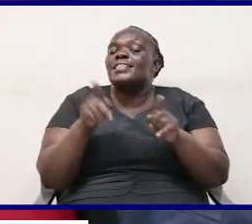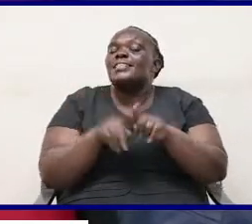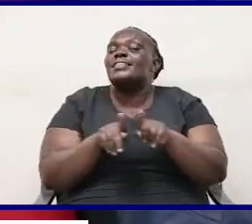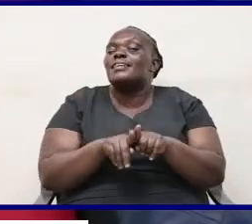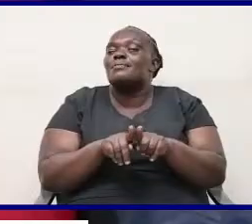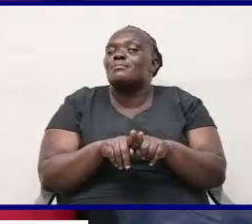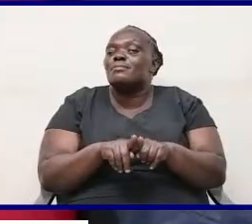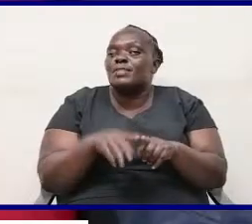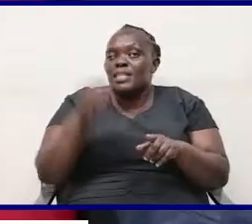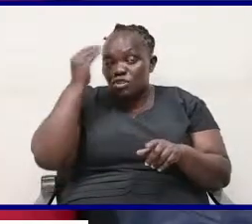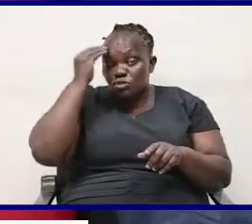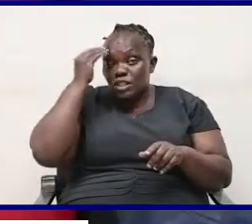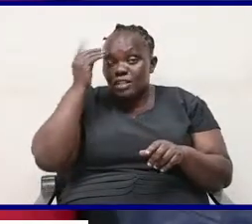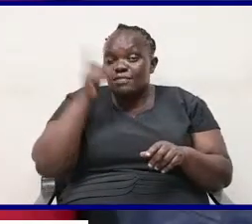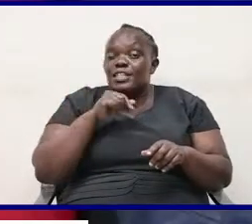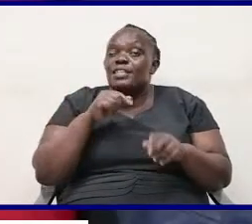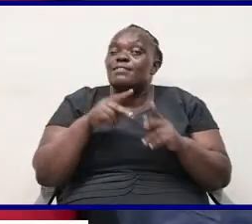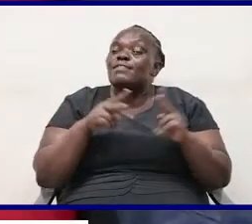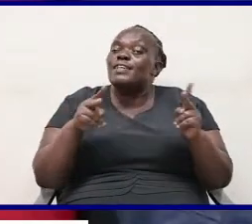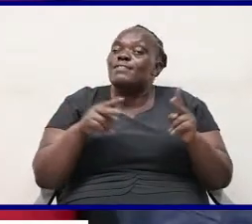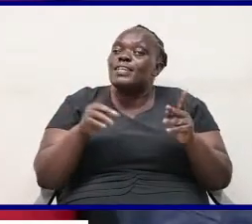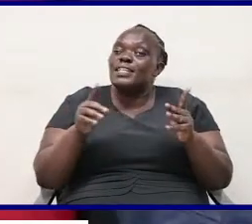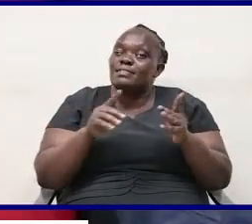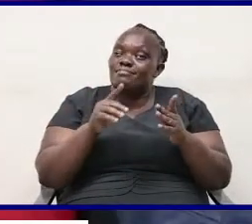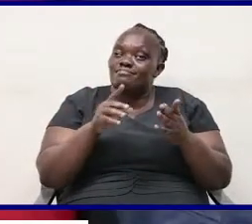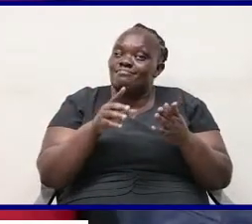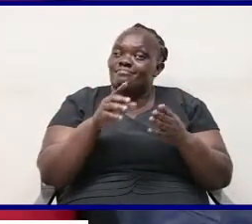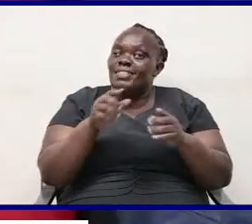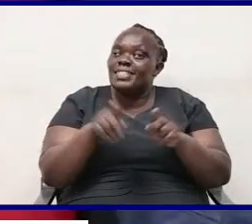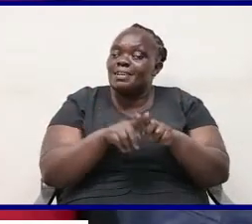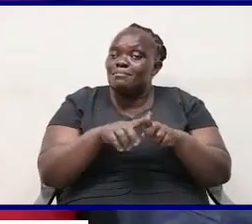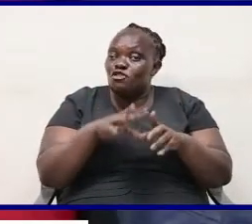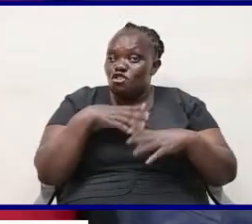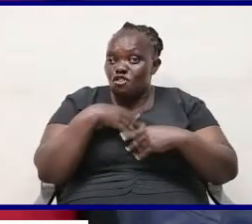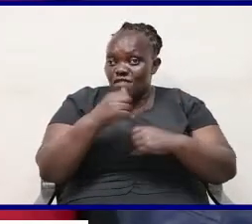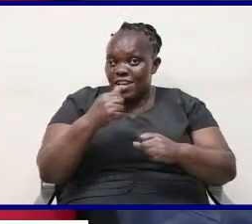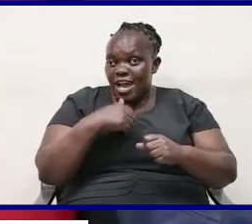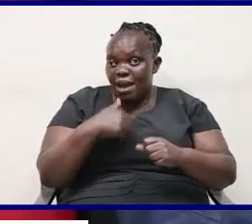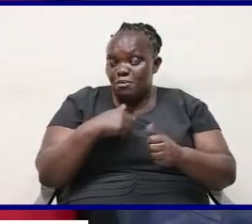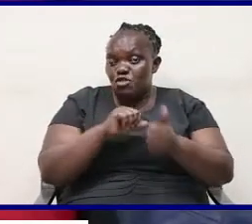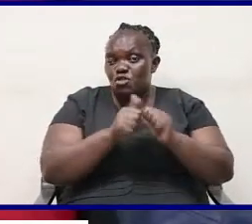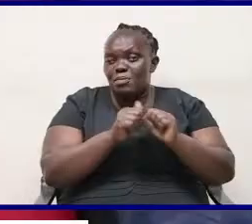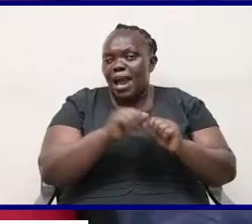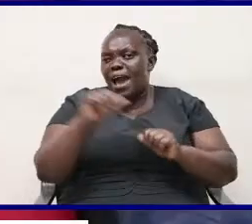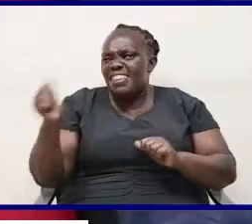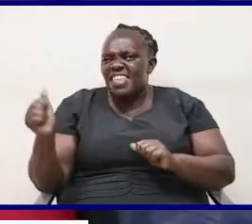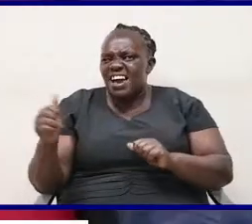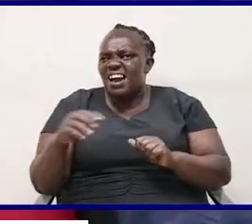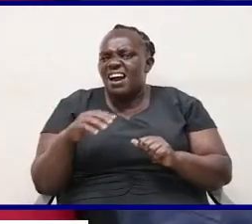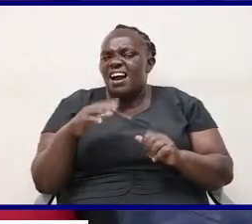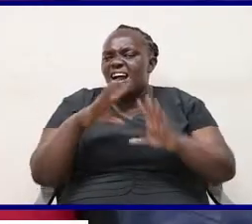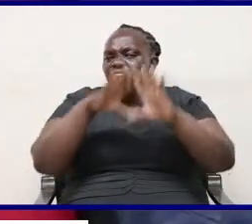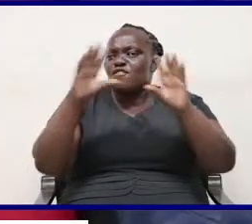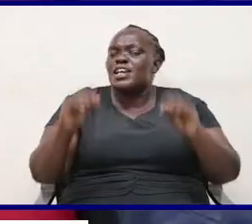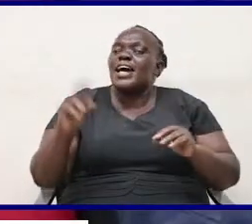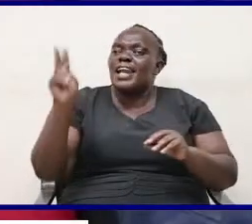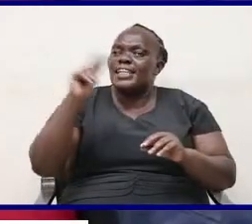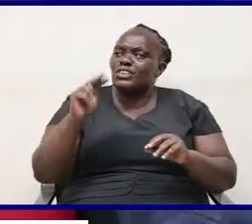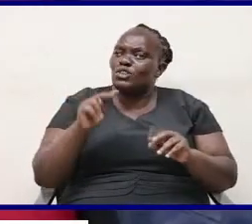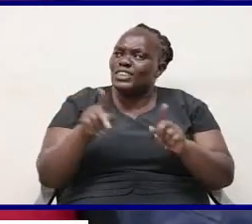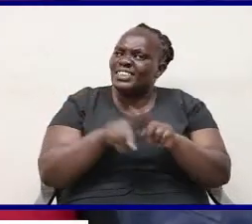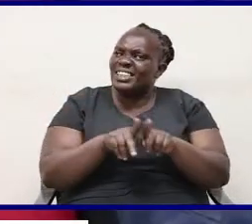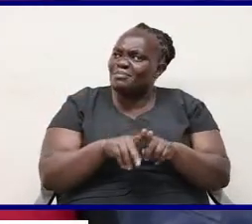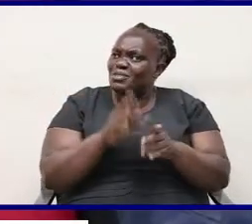really educated, and then we are really tech savvy in ourselves. So when you compare us to other African nations, we